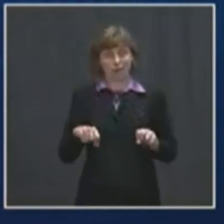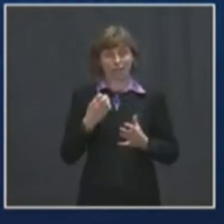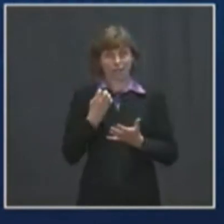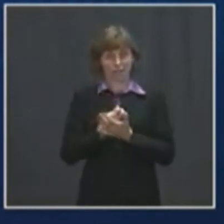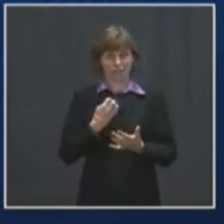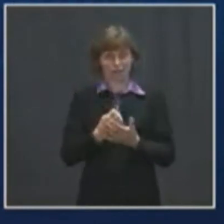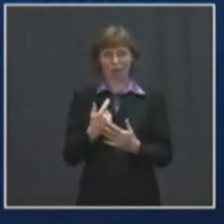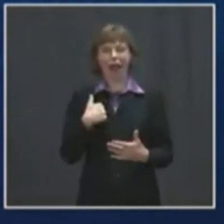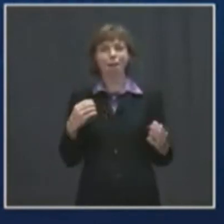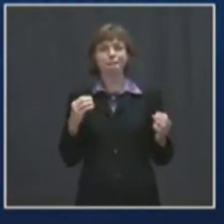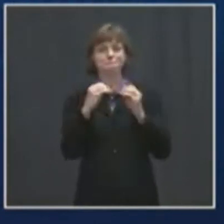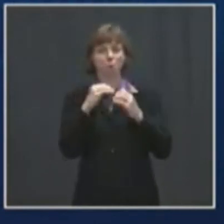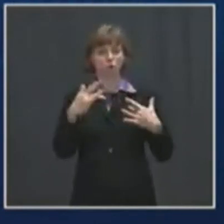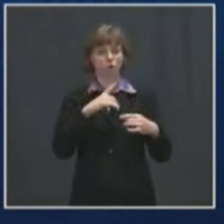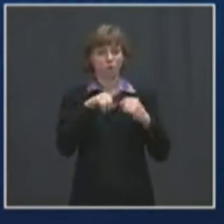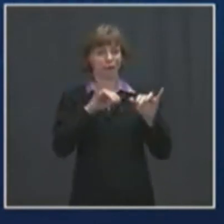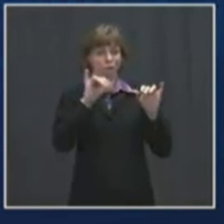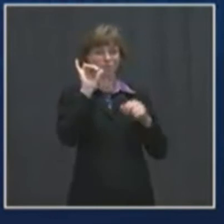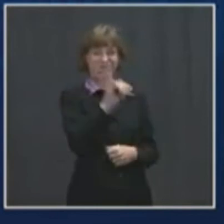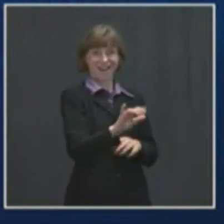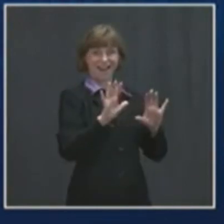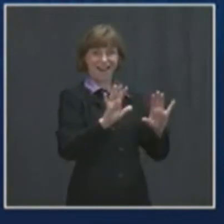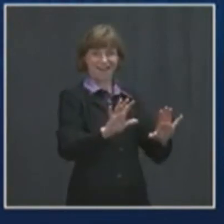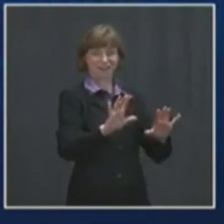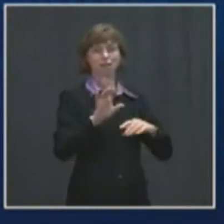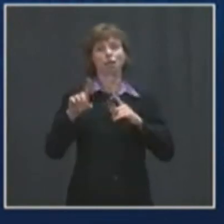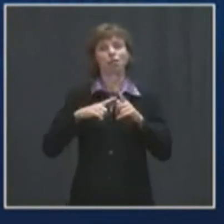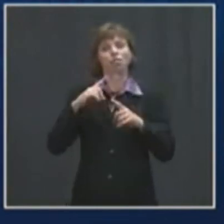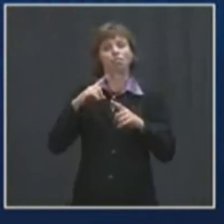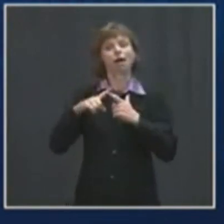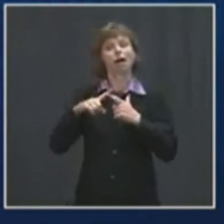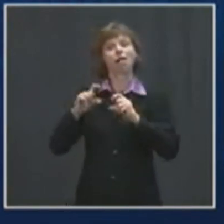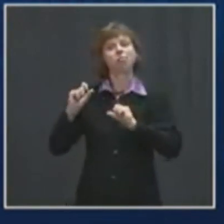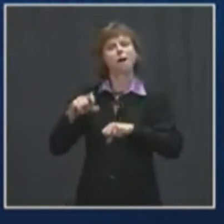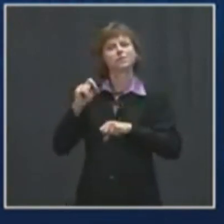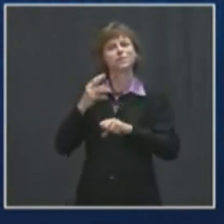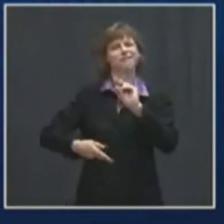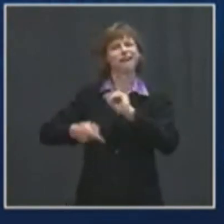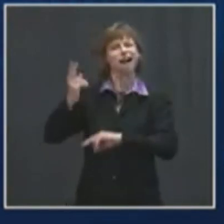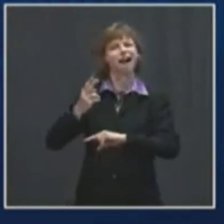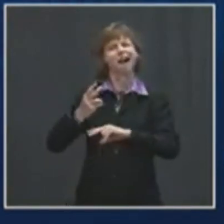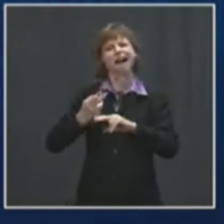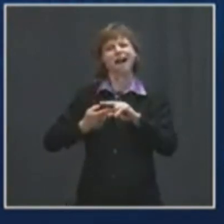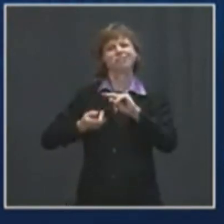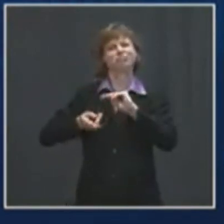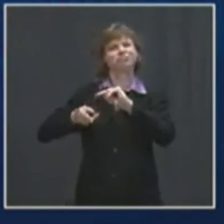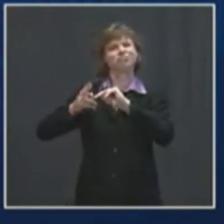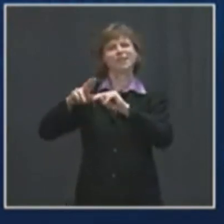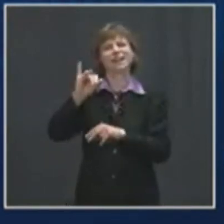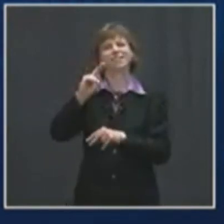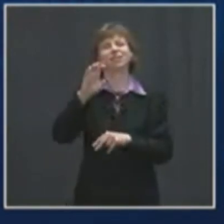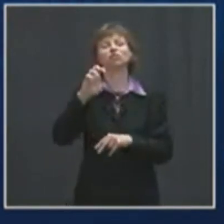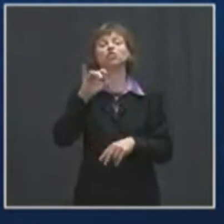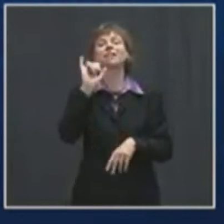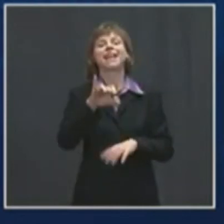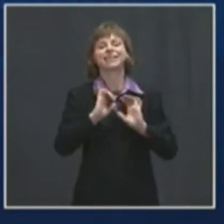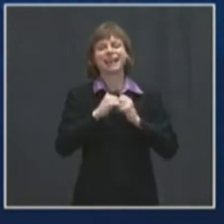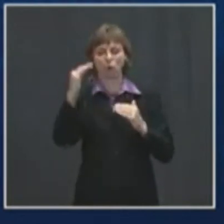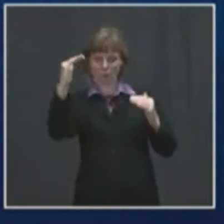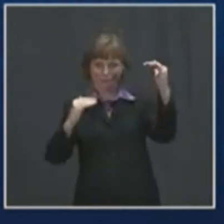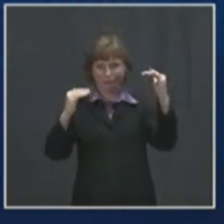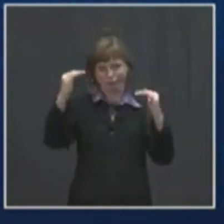about that than about the possibility which exists of higher inflation." So this is risk management. This is balancing risks. And in our view,